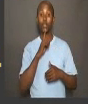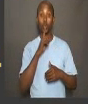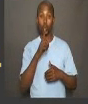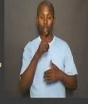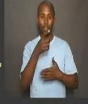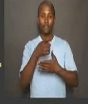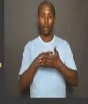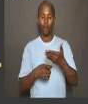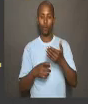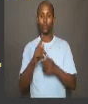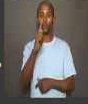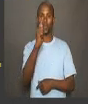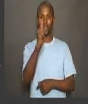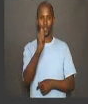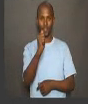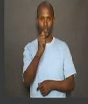value of t.